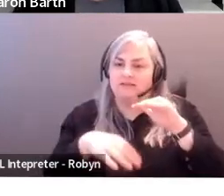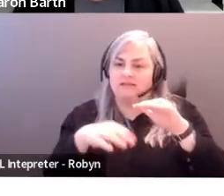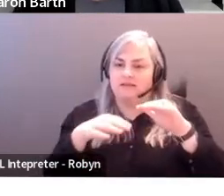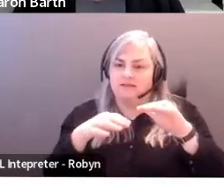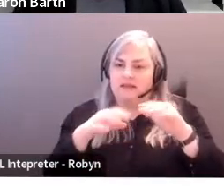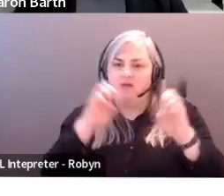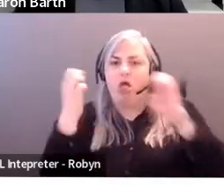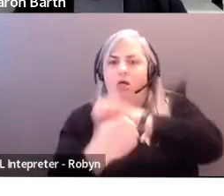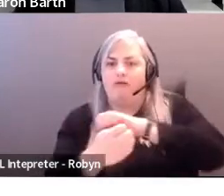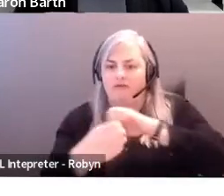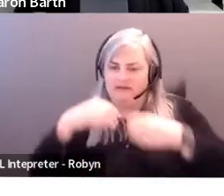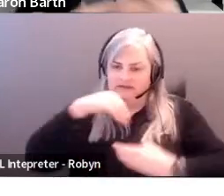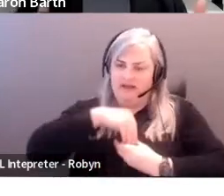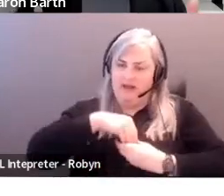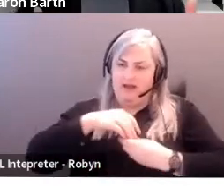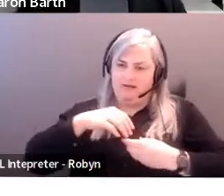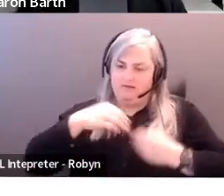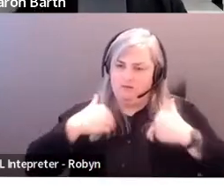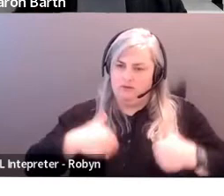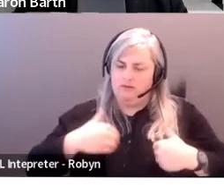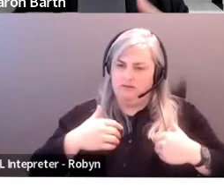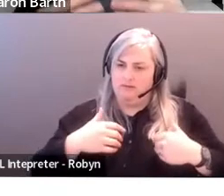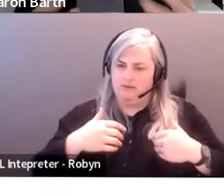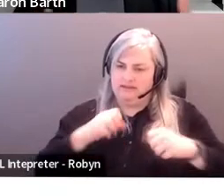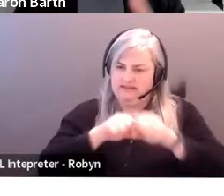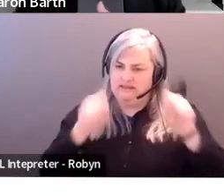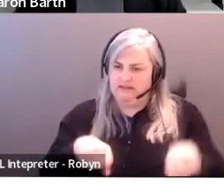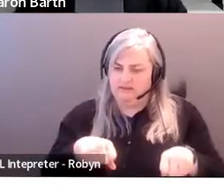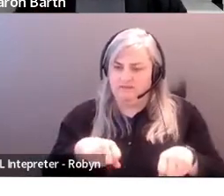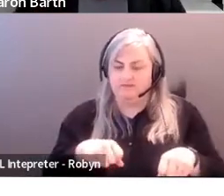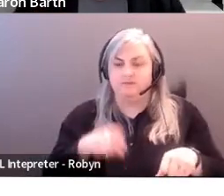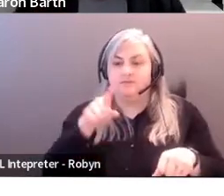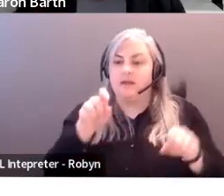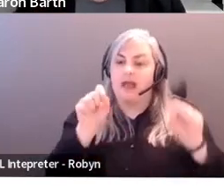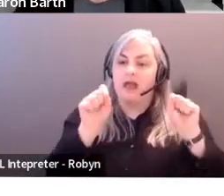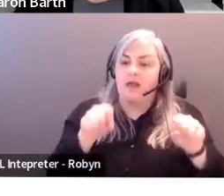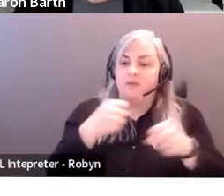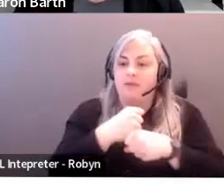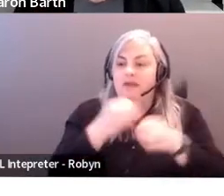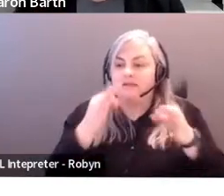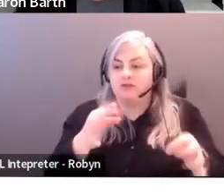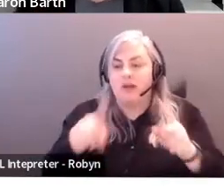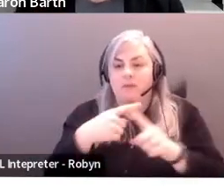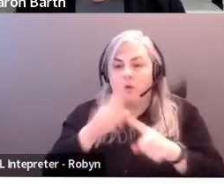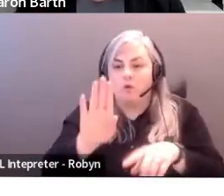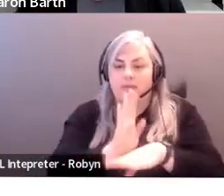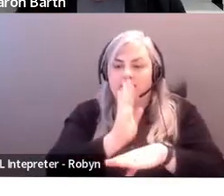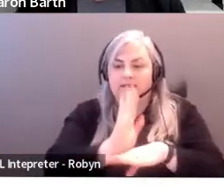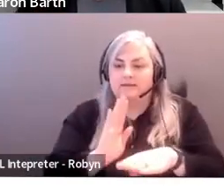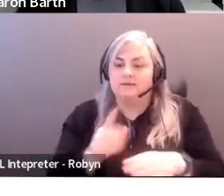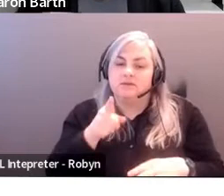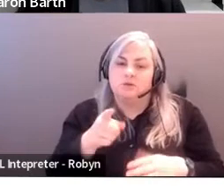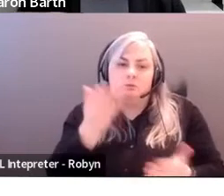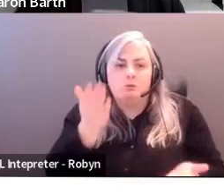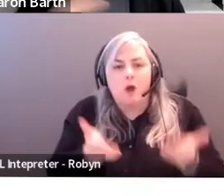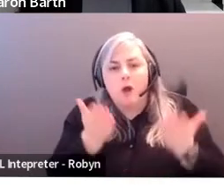system, like your ability to make decisions about your business. What's the probability